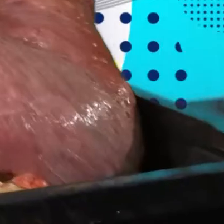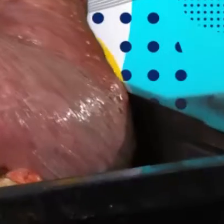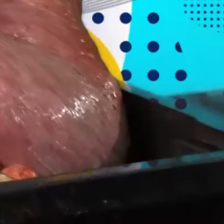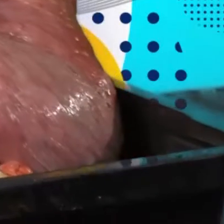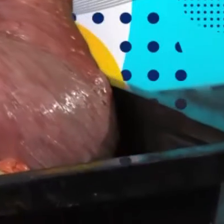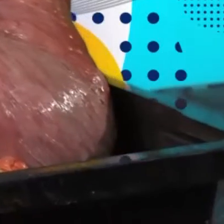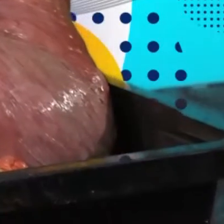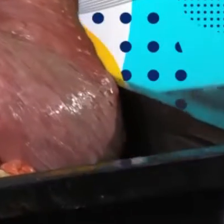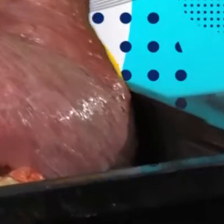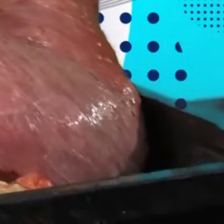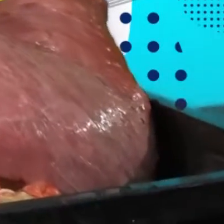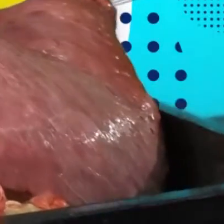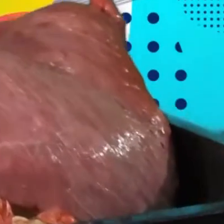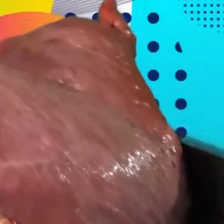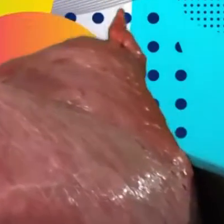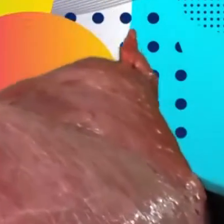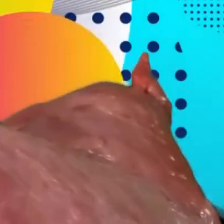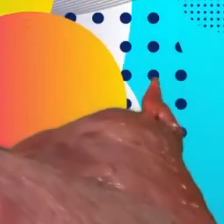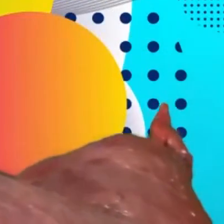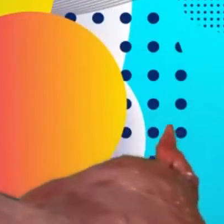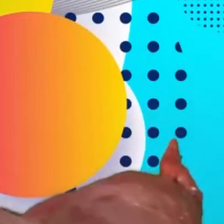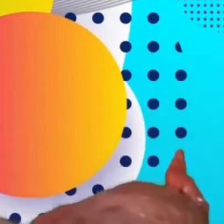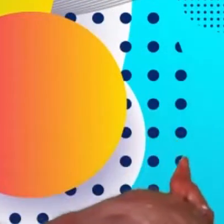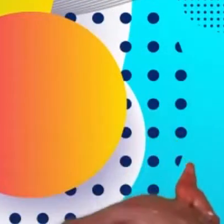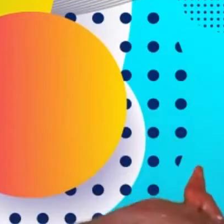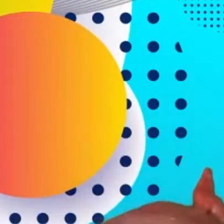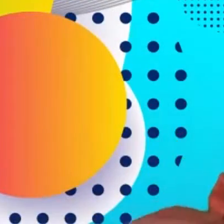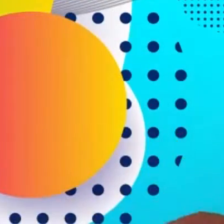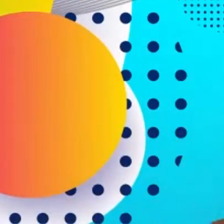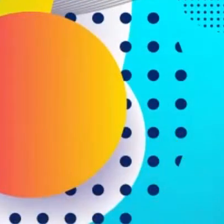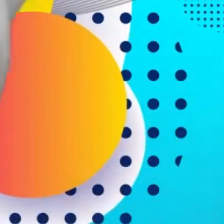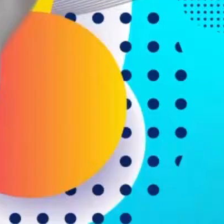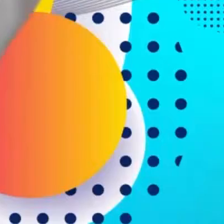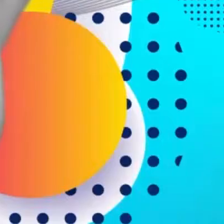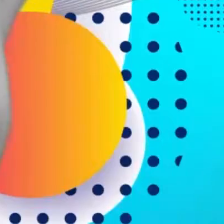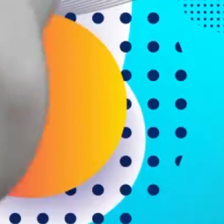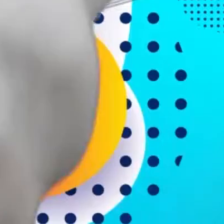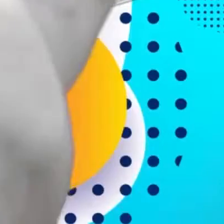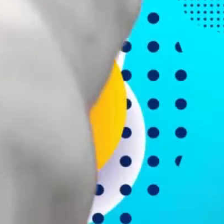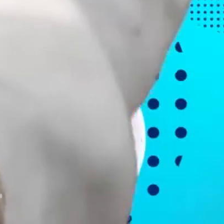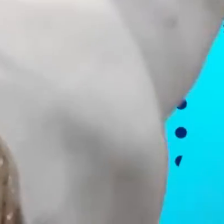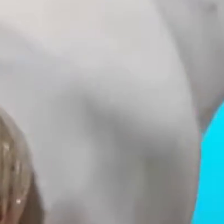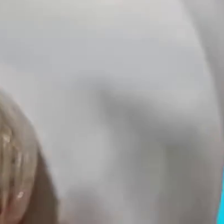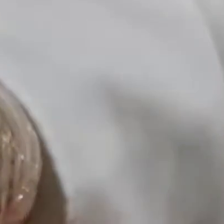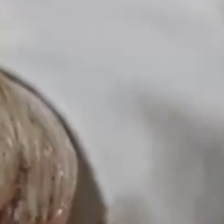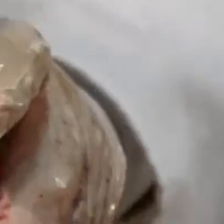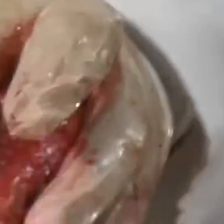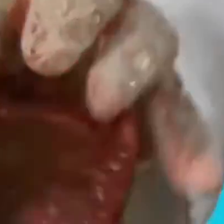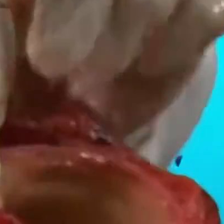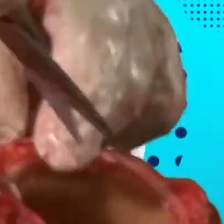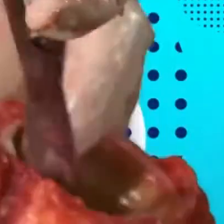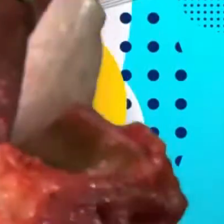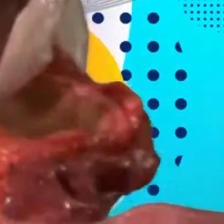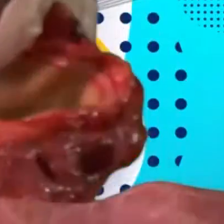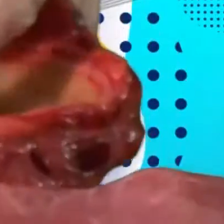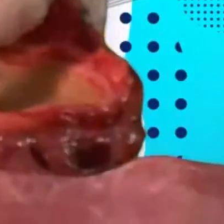going to cut a little bit. Now, have a look. I'm cutting at the back. Now, why do you think I'm cutting at the back? I'm cutting at the